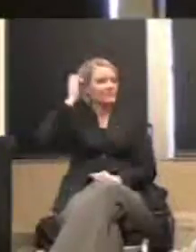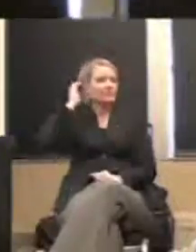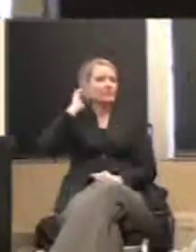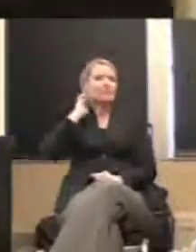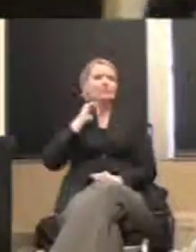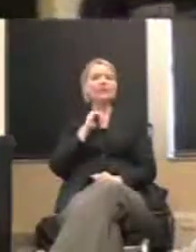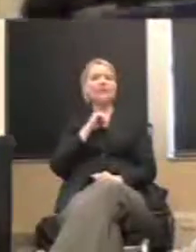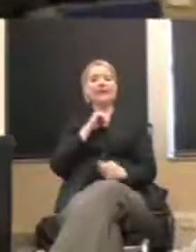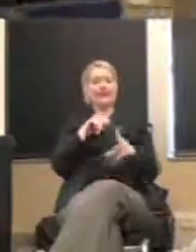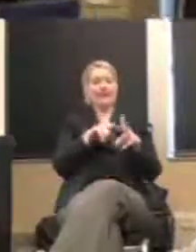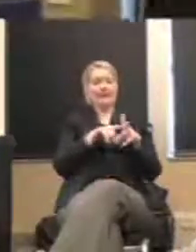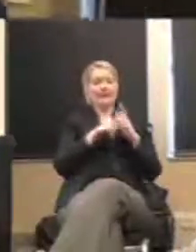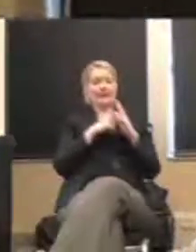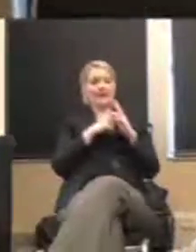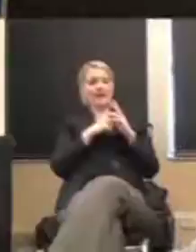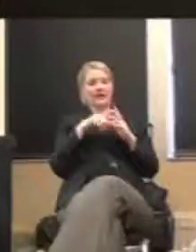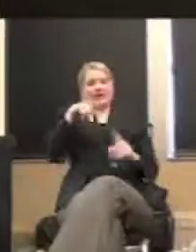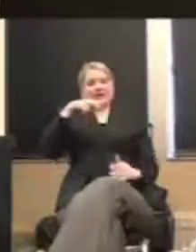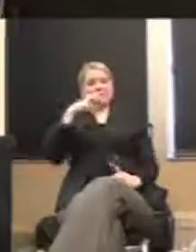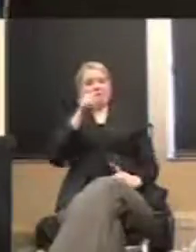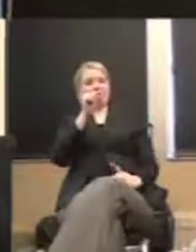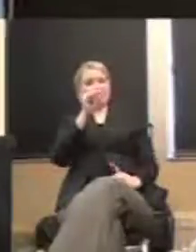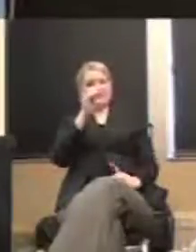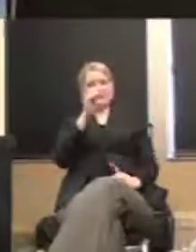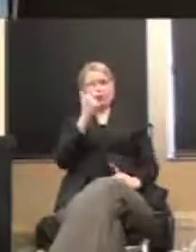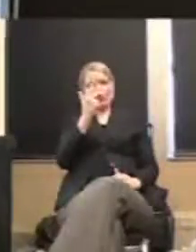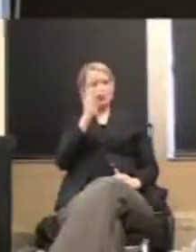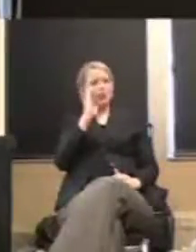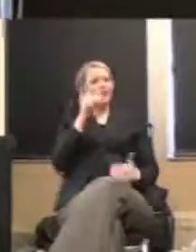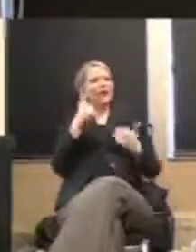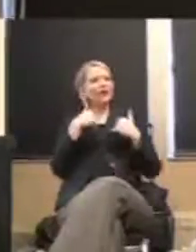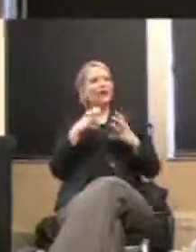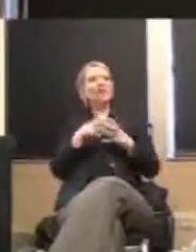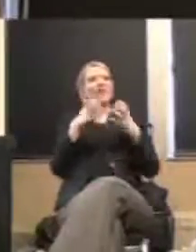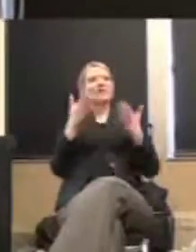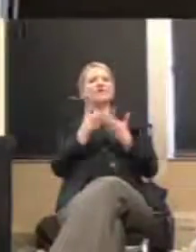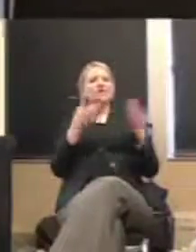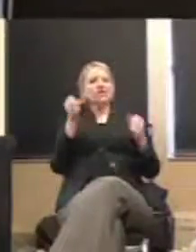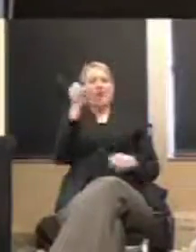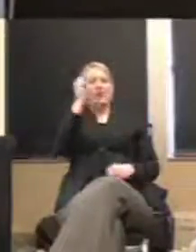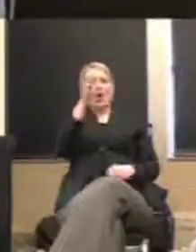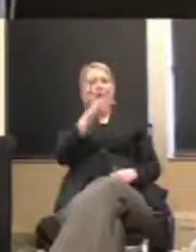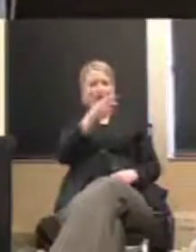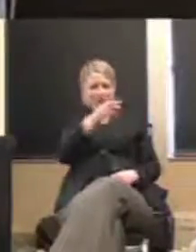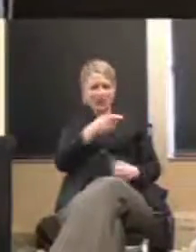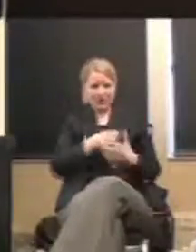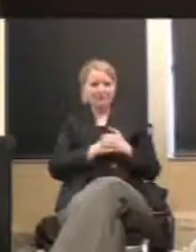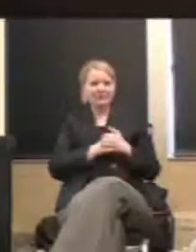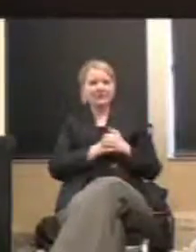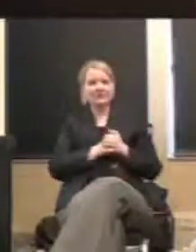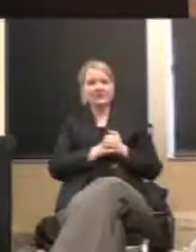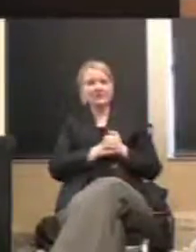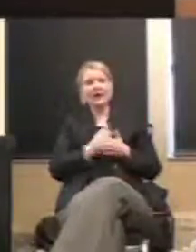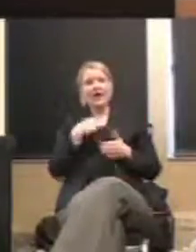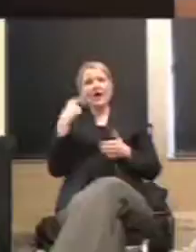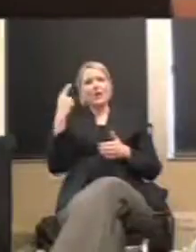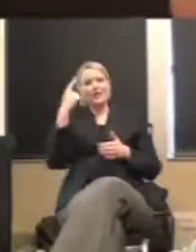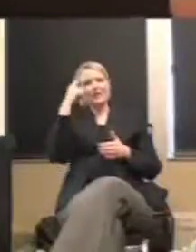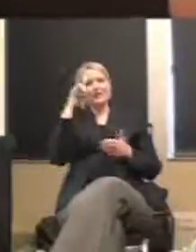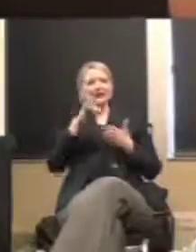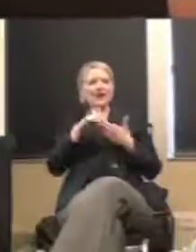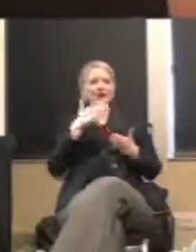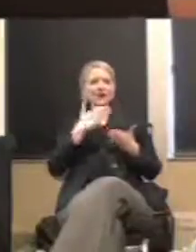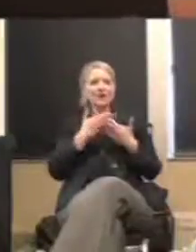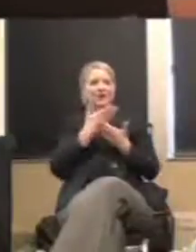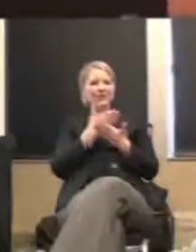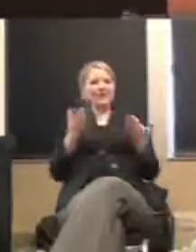At the beginning of phase 3, you're going to have a lot of things thrown at you. And I always think that's a really good thing. We always